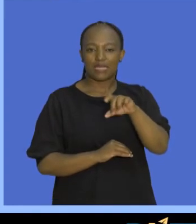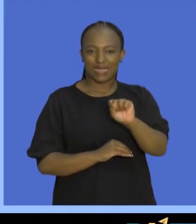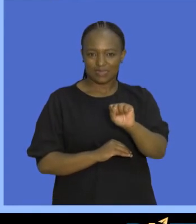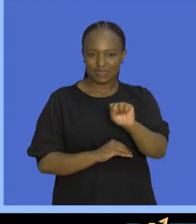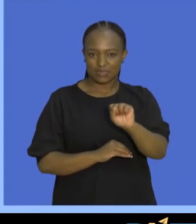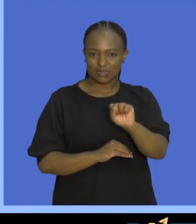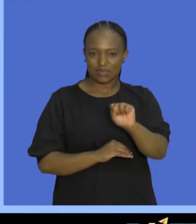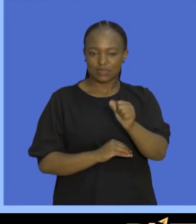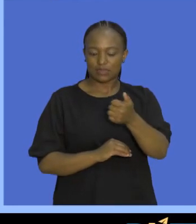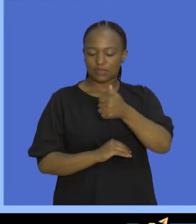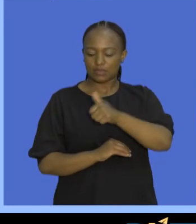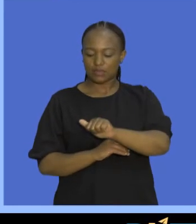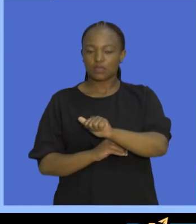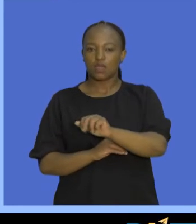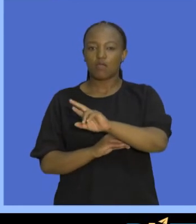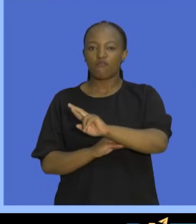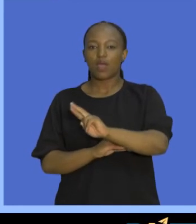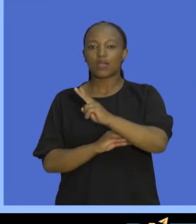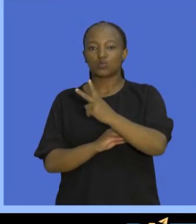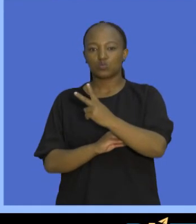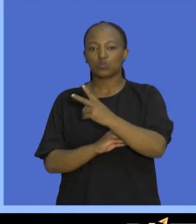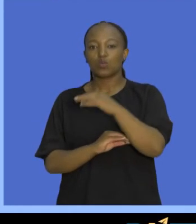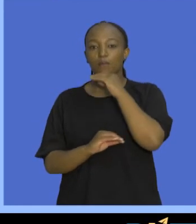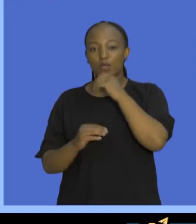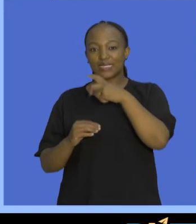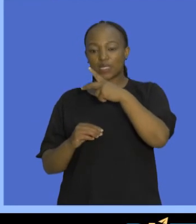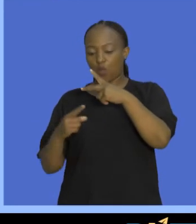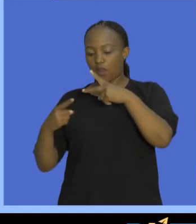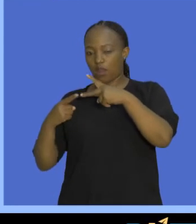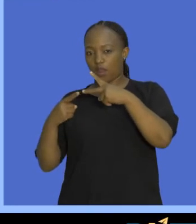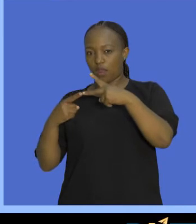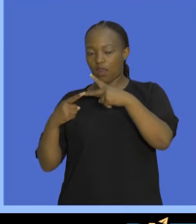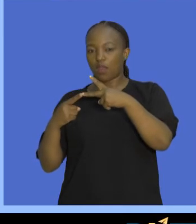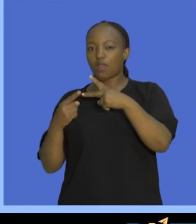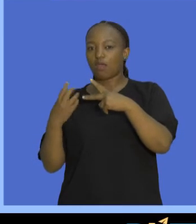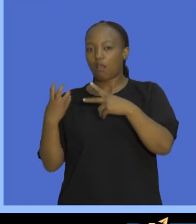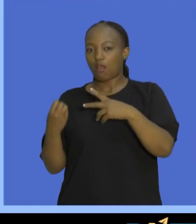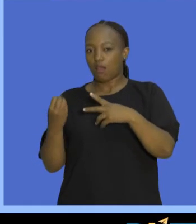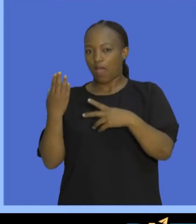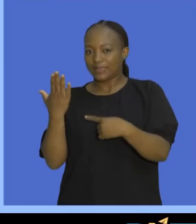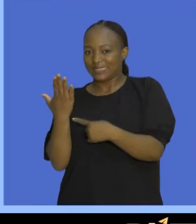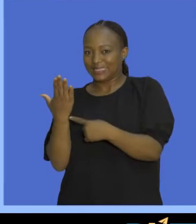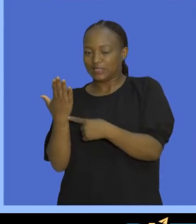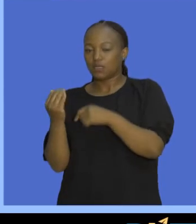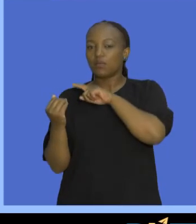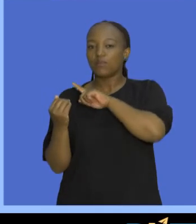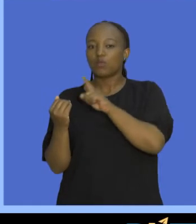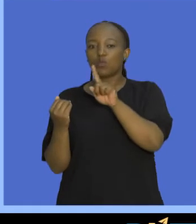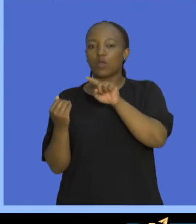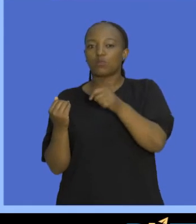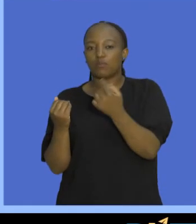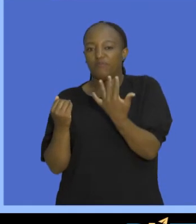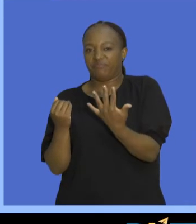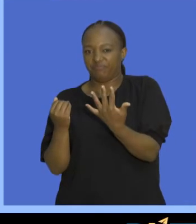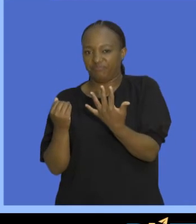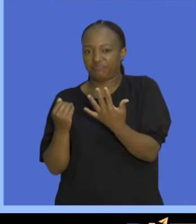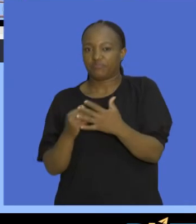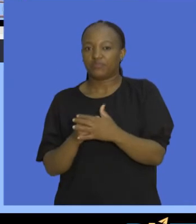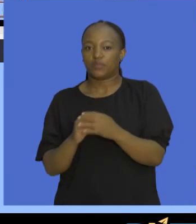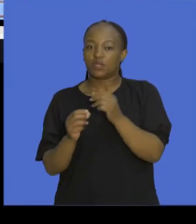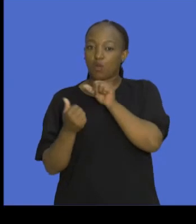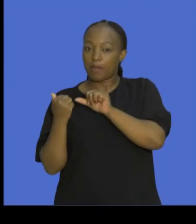And then the one for R2, which is the second light bulb, is half that current, which is 1.5. So if